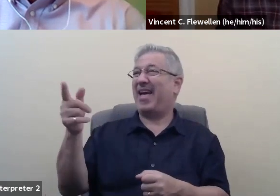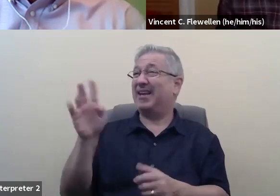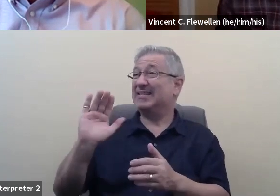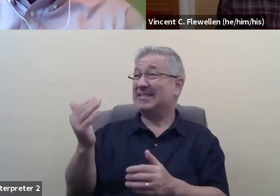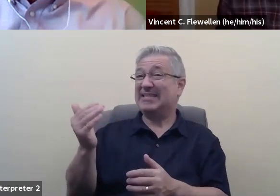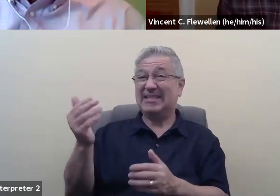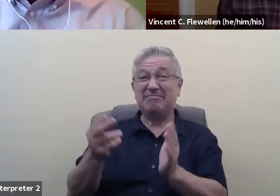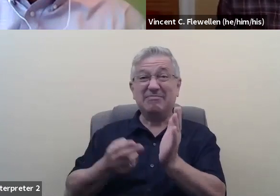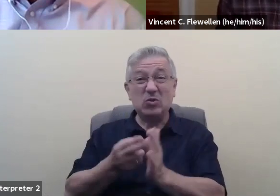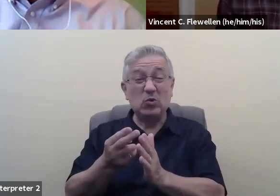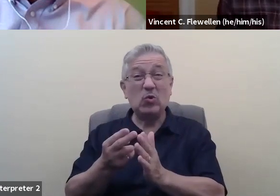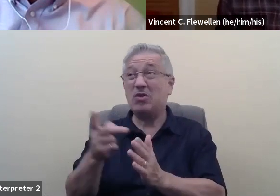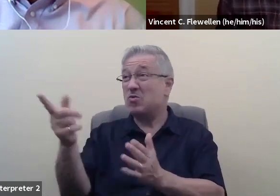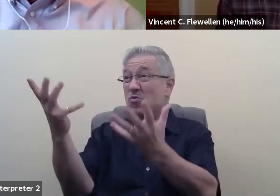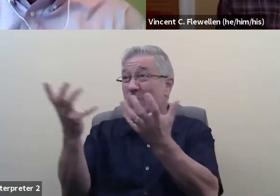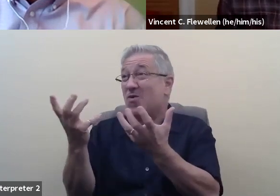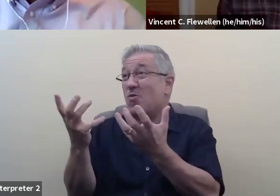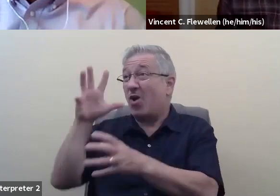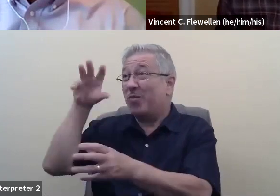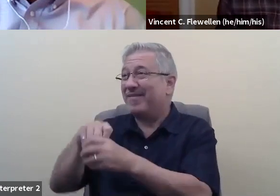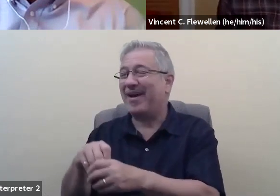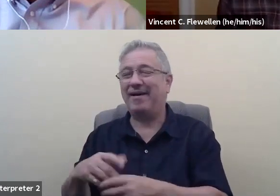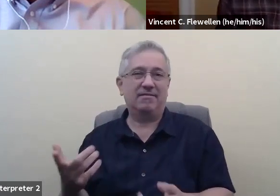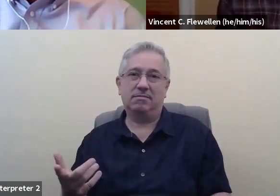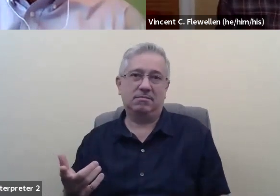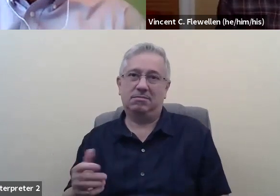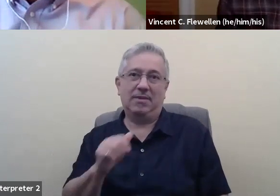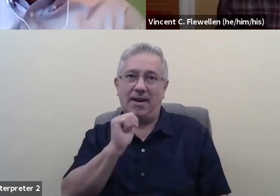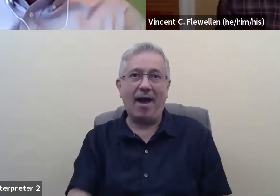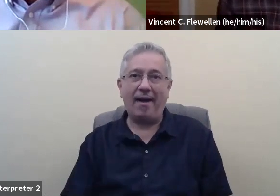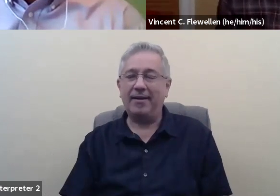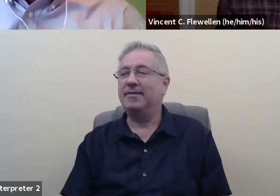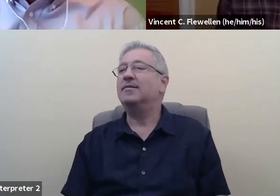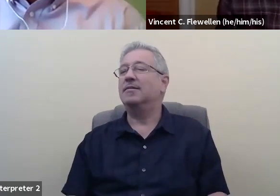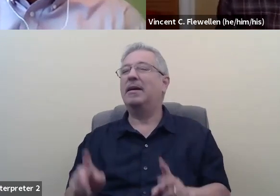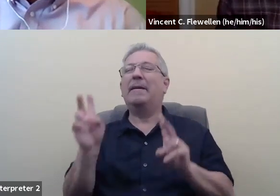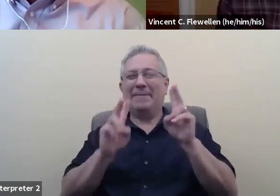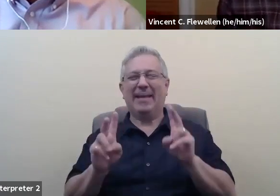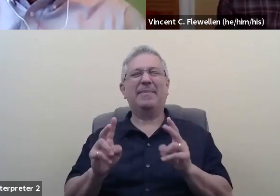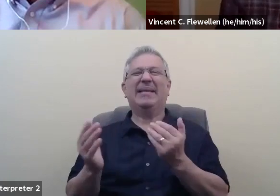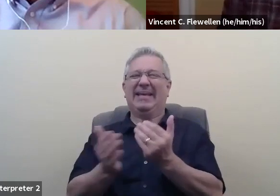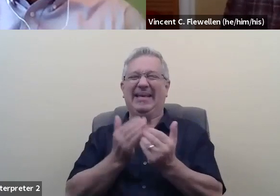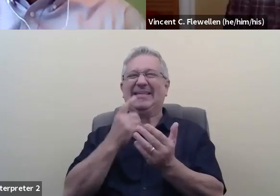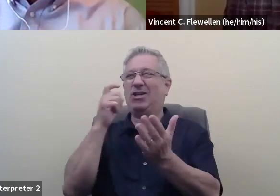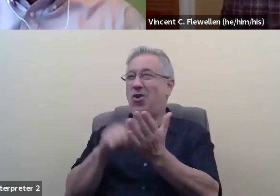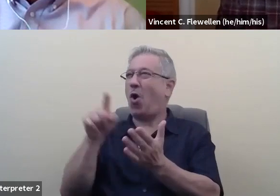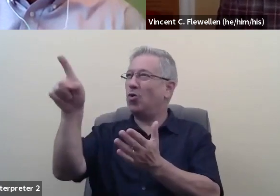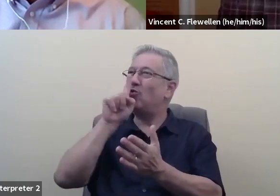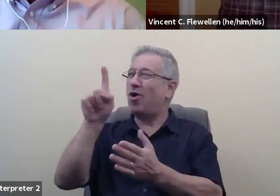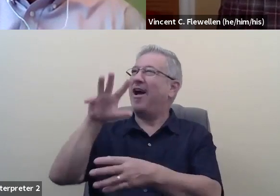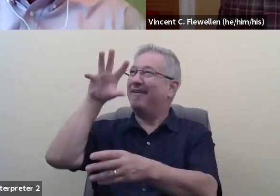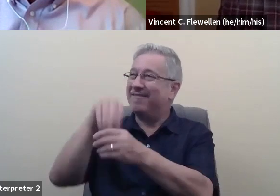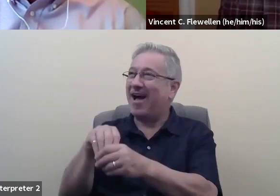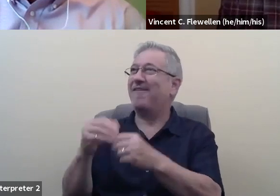that you have to be mindful of as well. Like, you have to be authentic, because people can tell. People can tell easily, especially in the